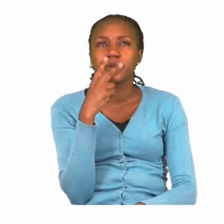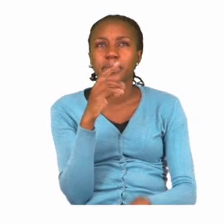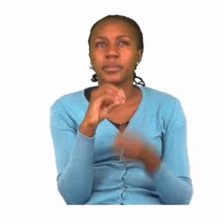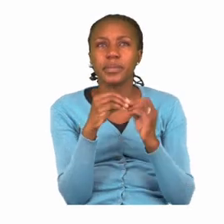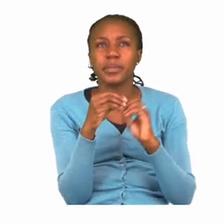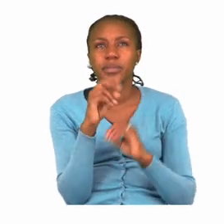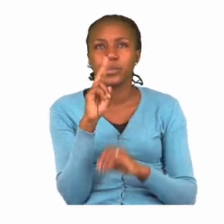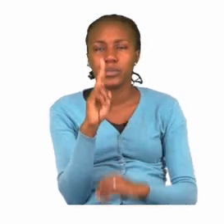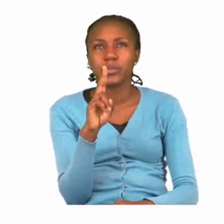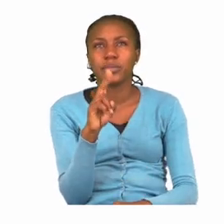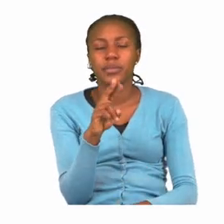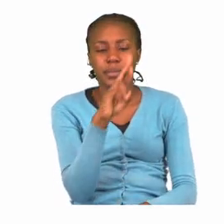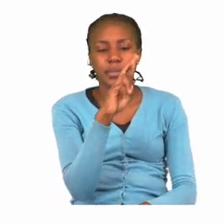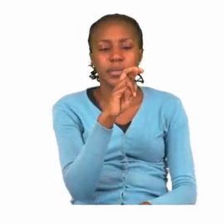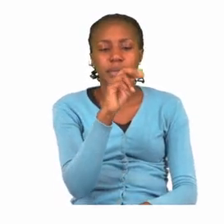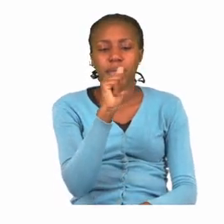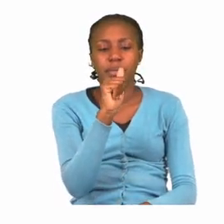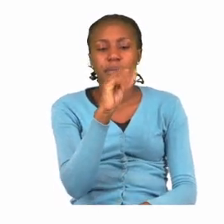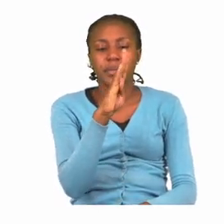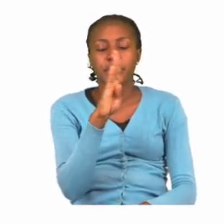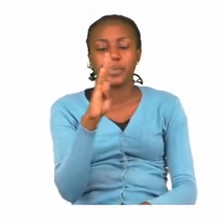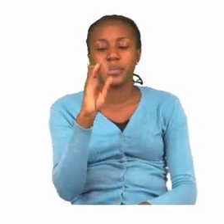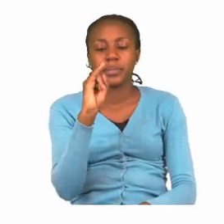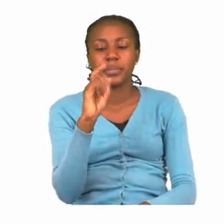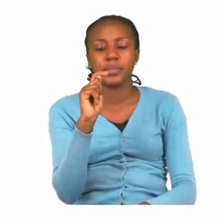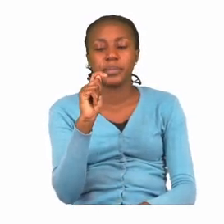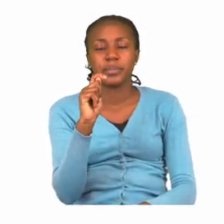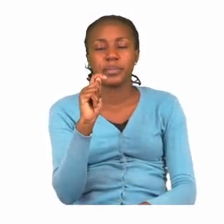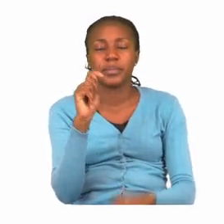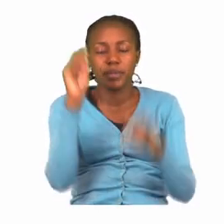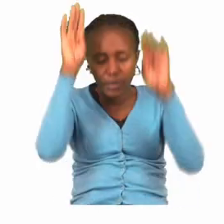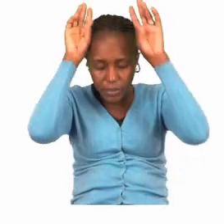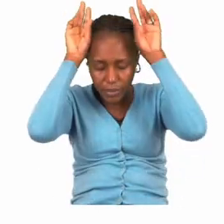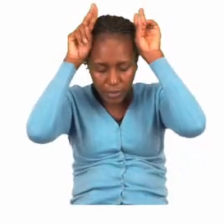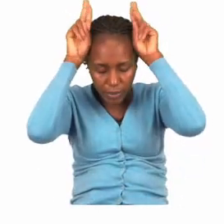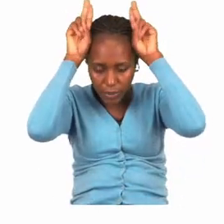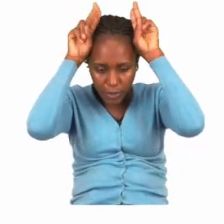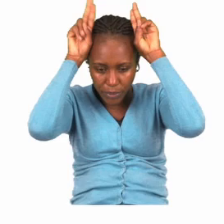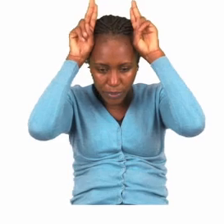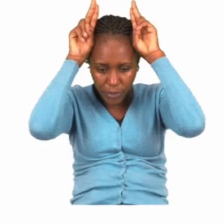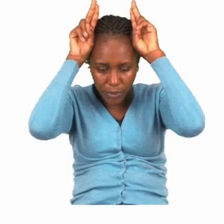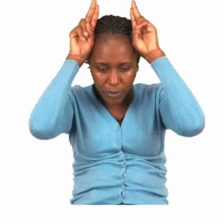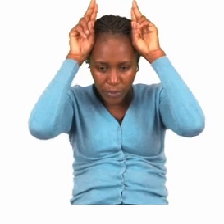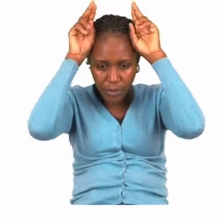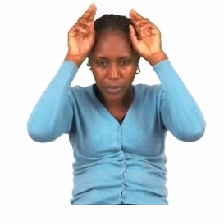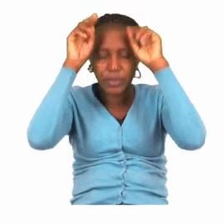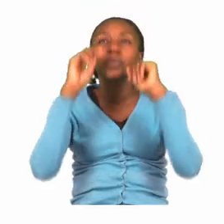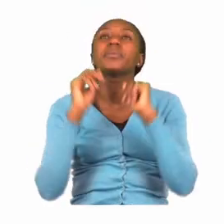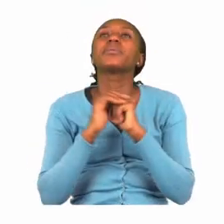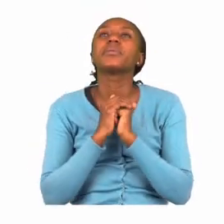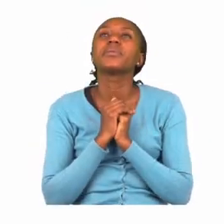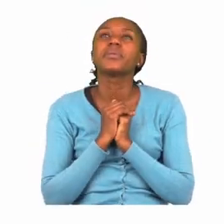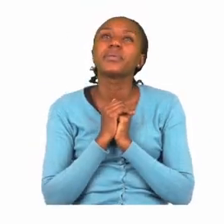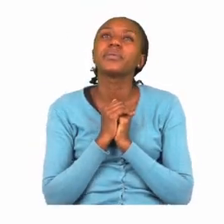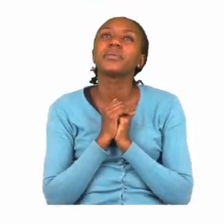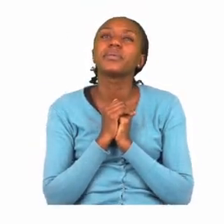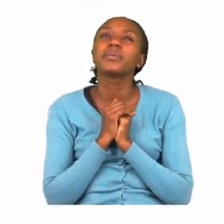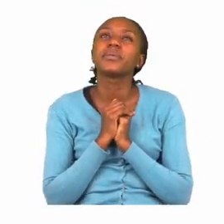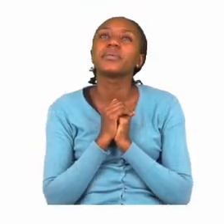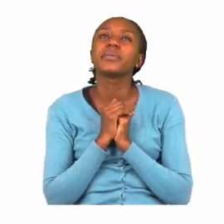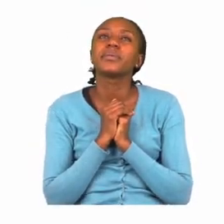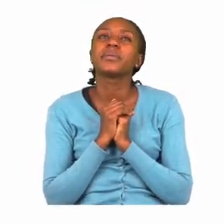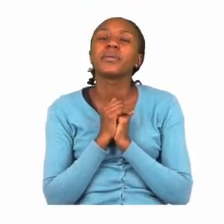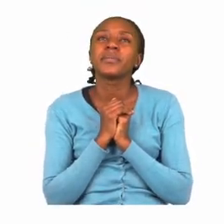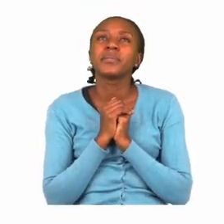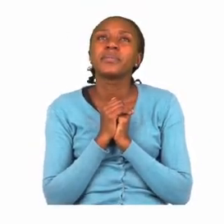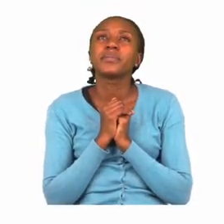is a rabbit. Right. So now we go back to the crossword, and on the board